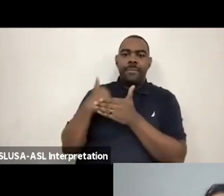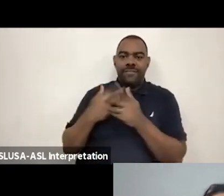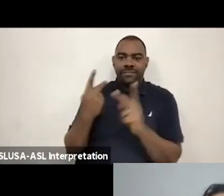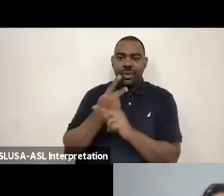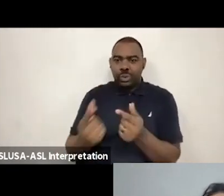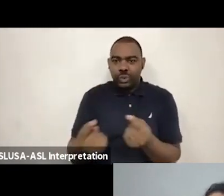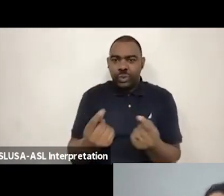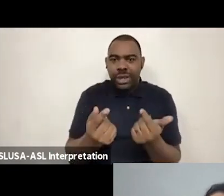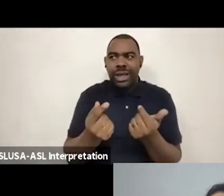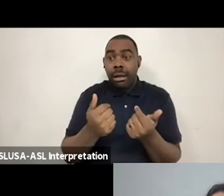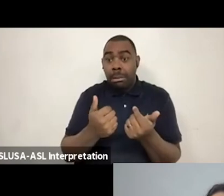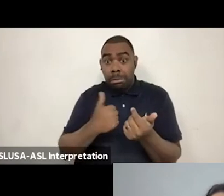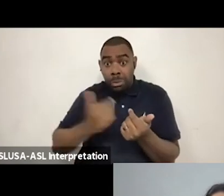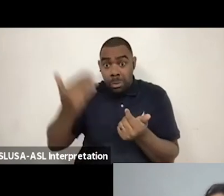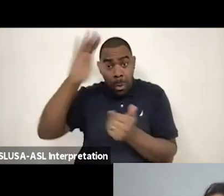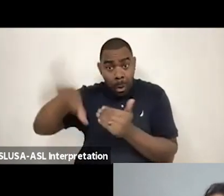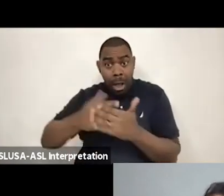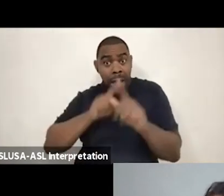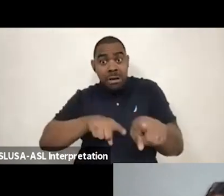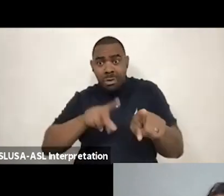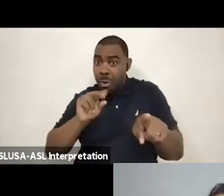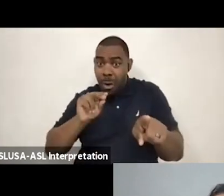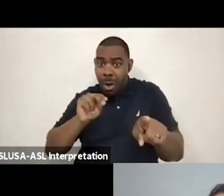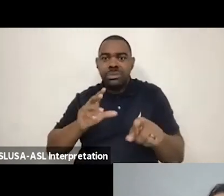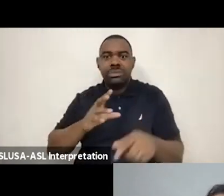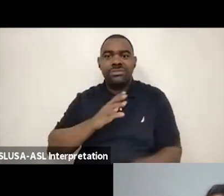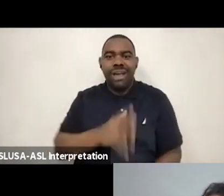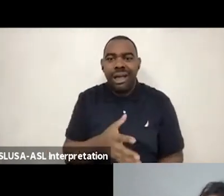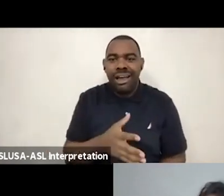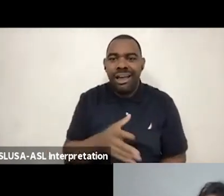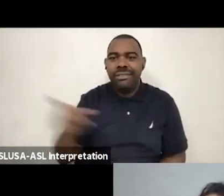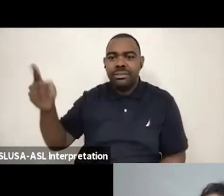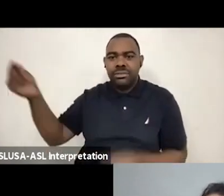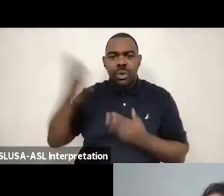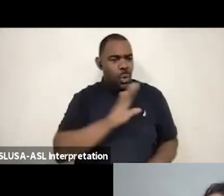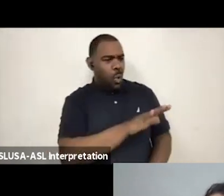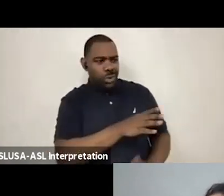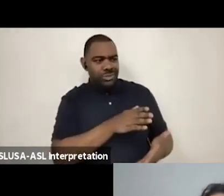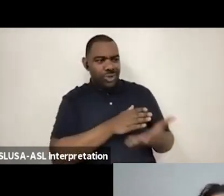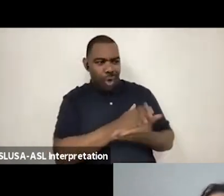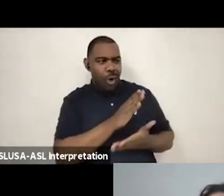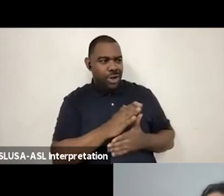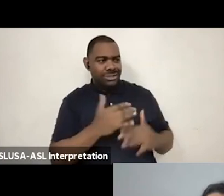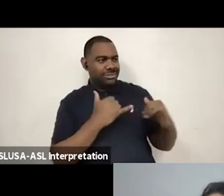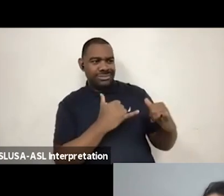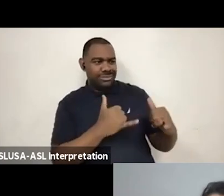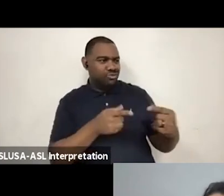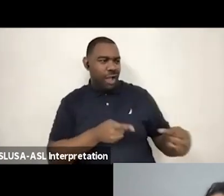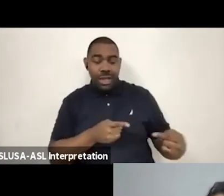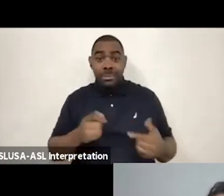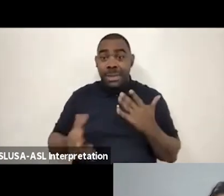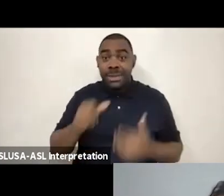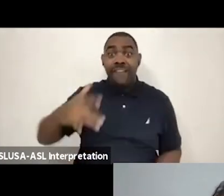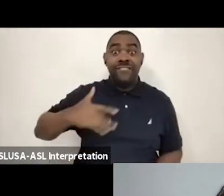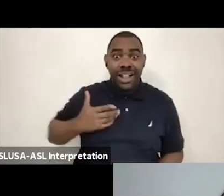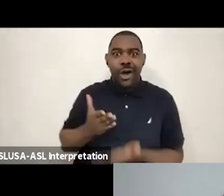now. And I may not know all the answers, and that's okay. And they will tell me it's okay, even though it doesn't feel like it's allowed